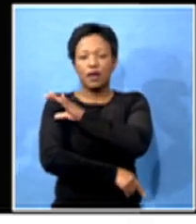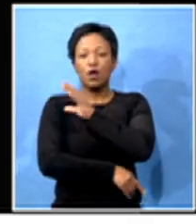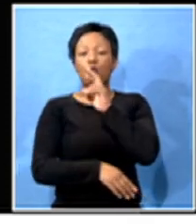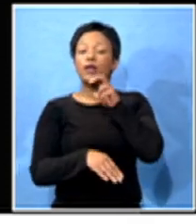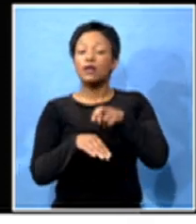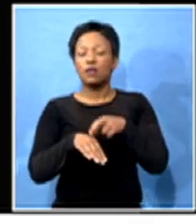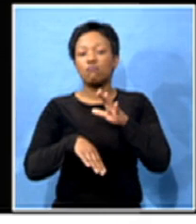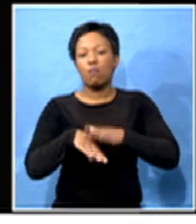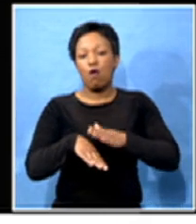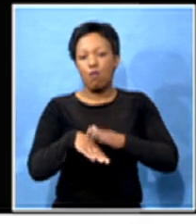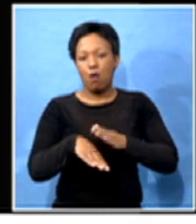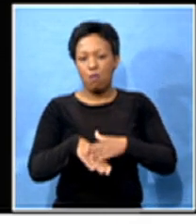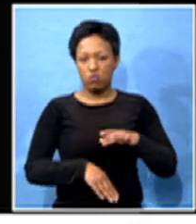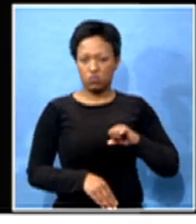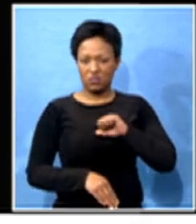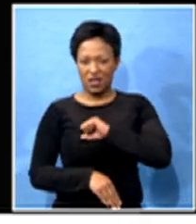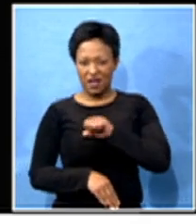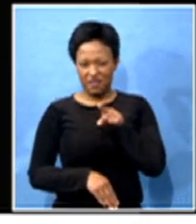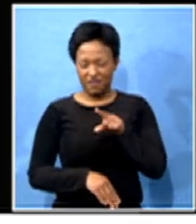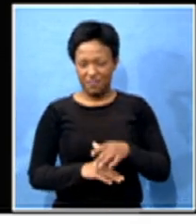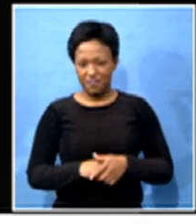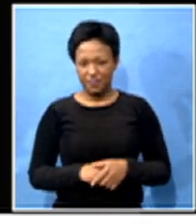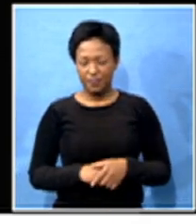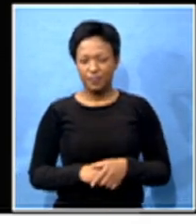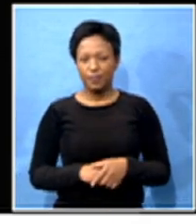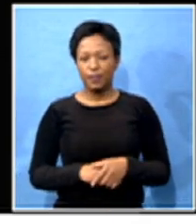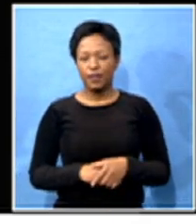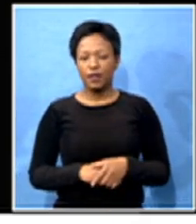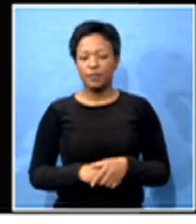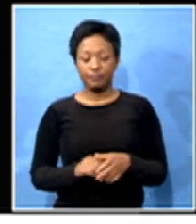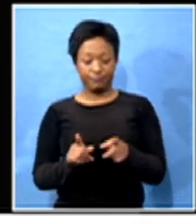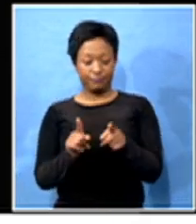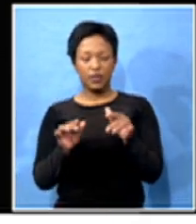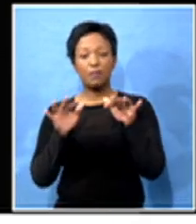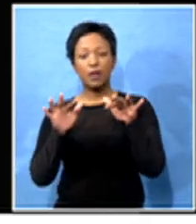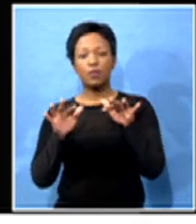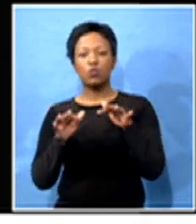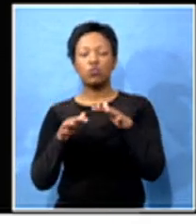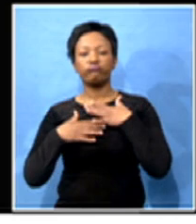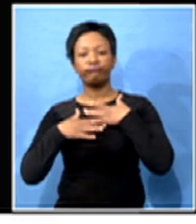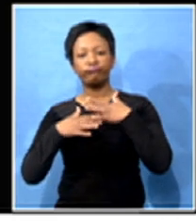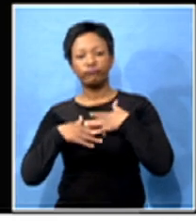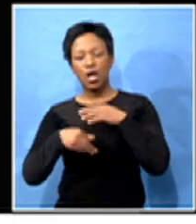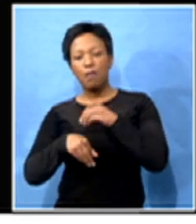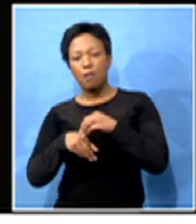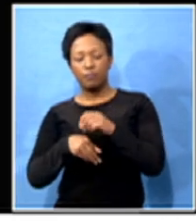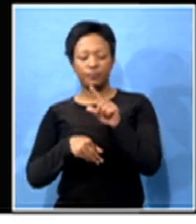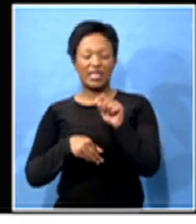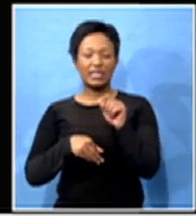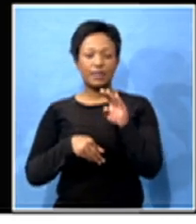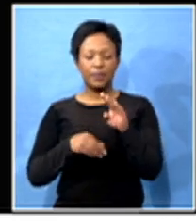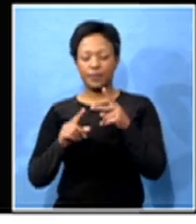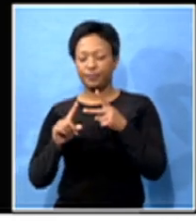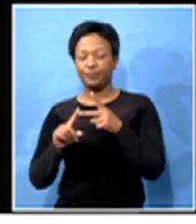manpower. So those people who are suffering from asthma, TB,